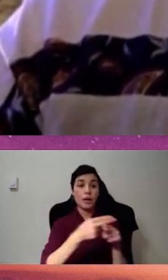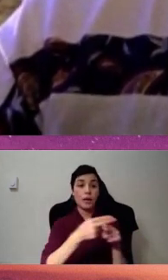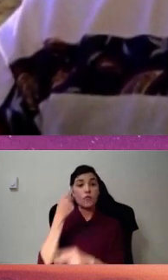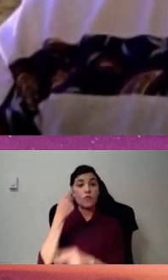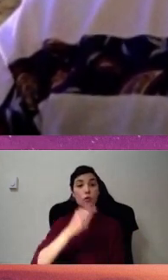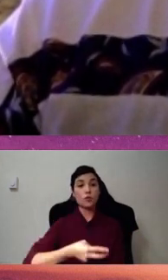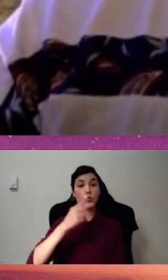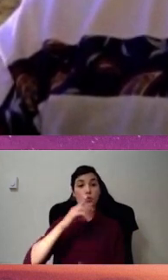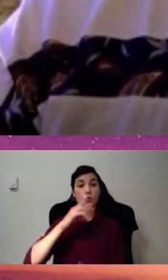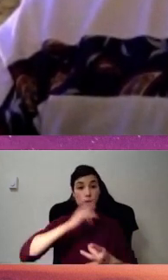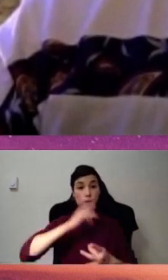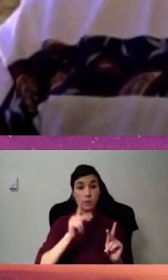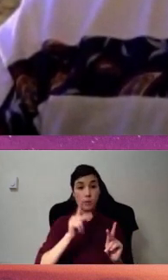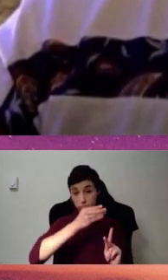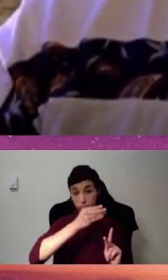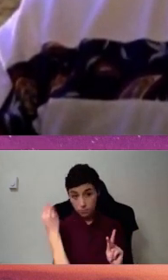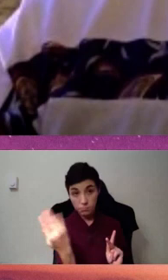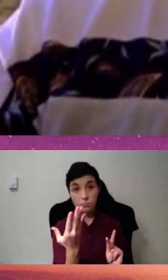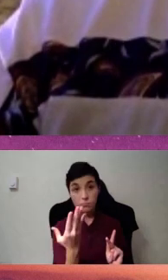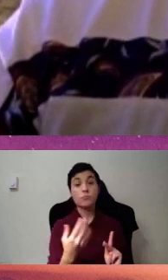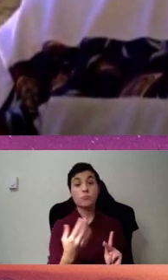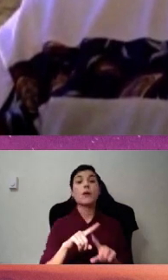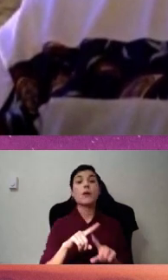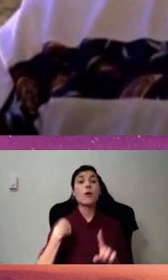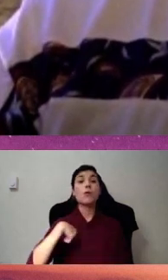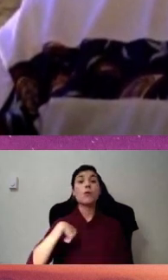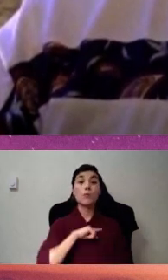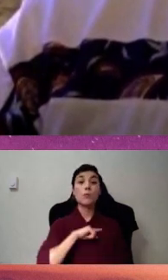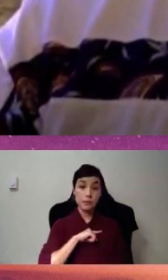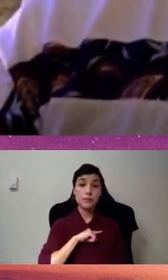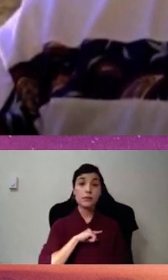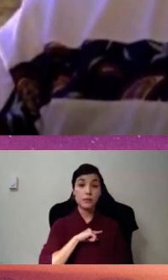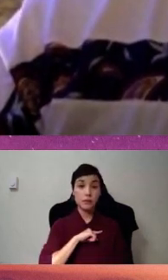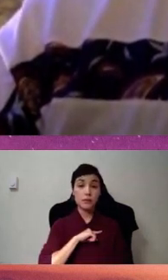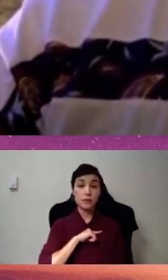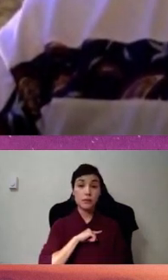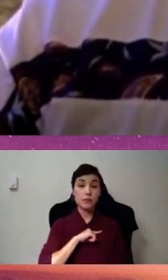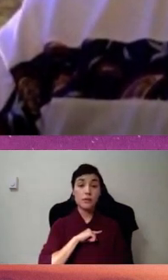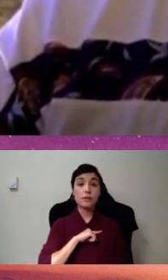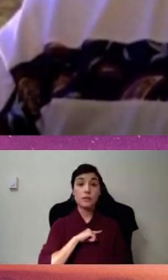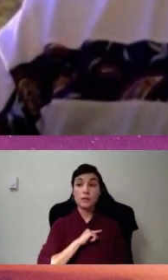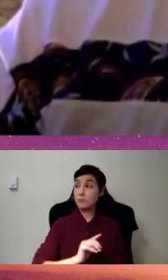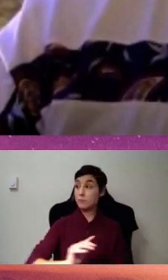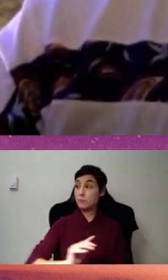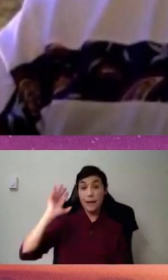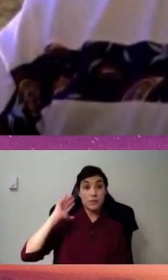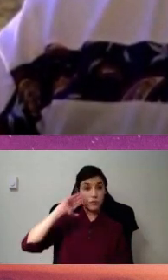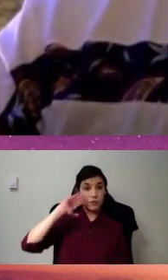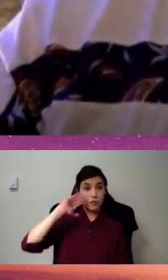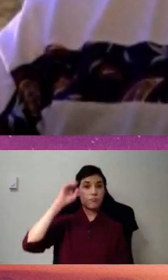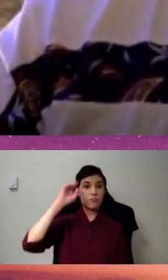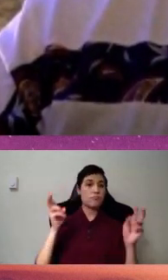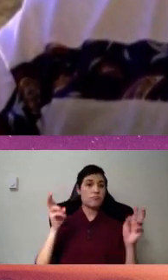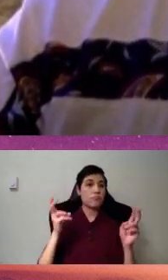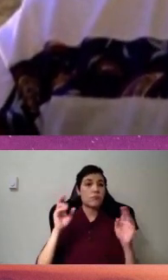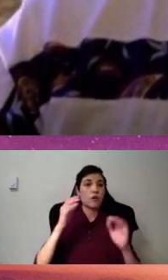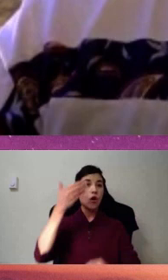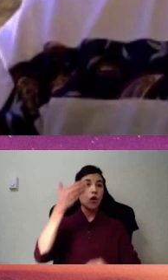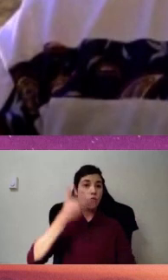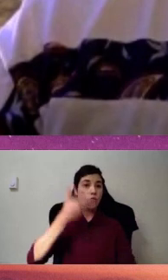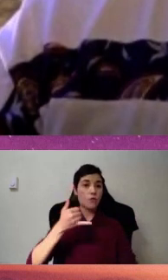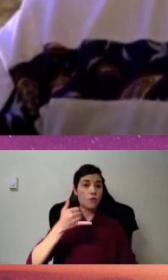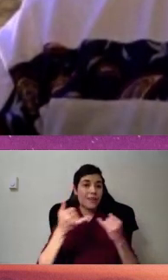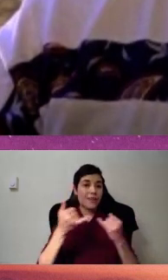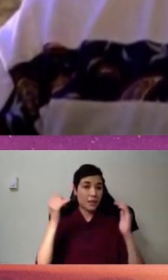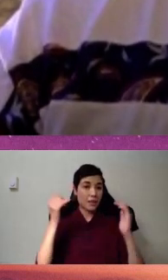But we were the, you know, the frontliners. We were the folks who, you